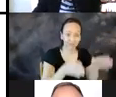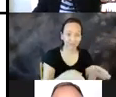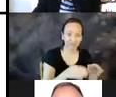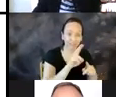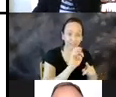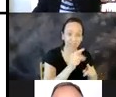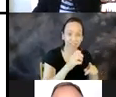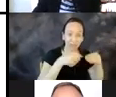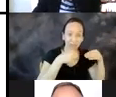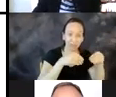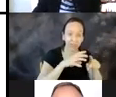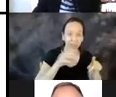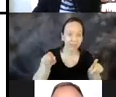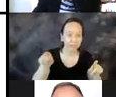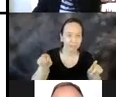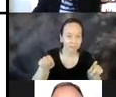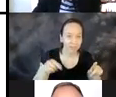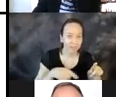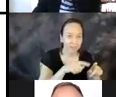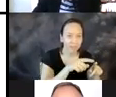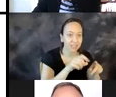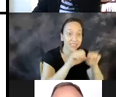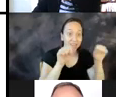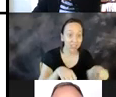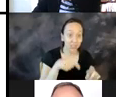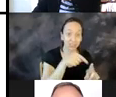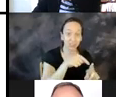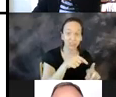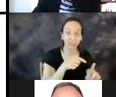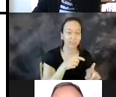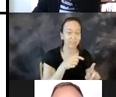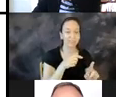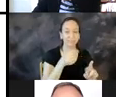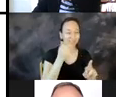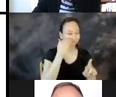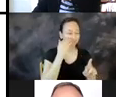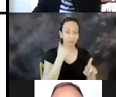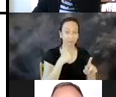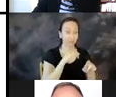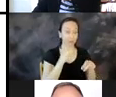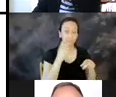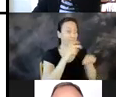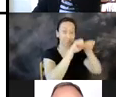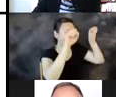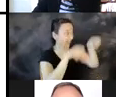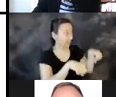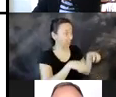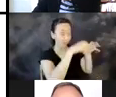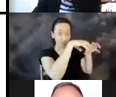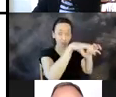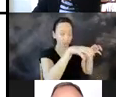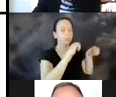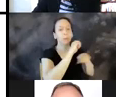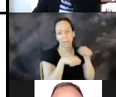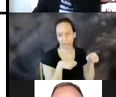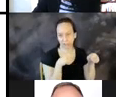machines. Station fare vending machines will mostly replace the fare vending machines in stations you see today. You will be able to